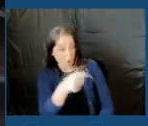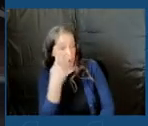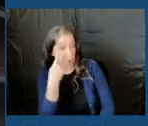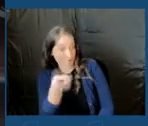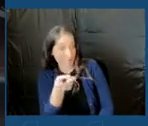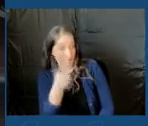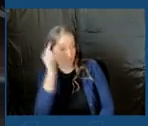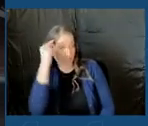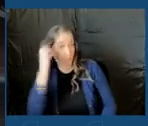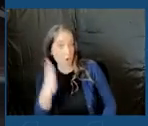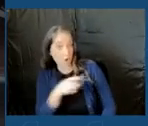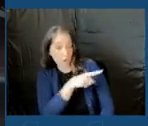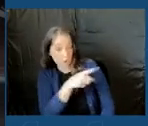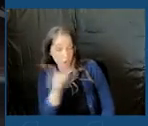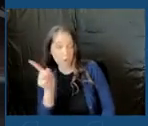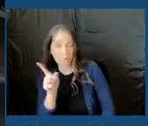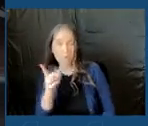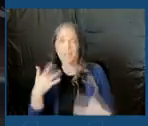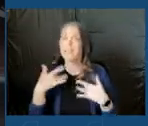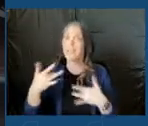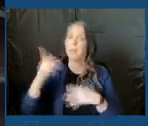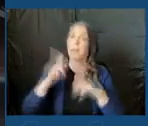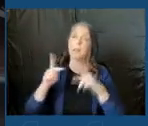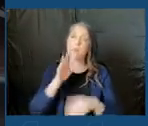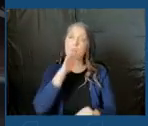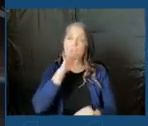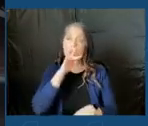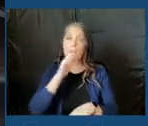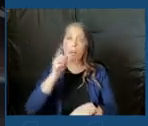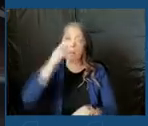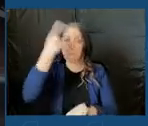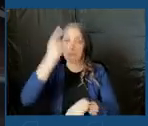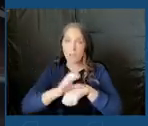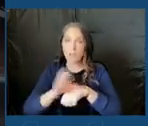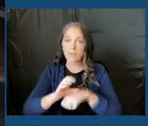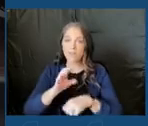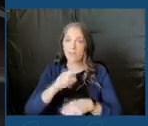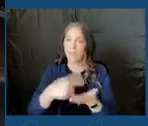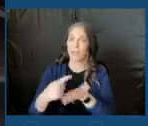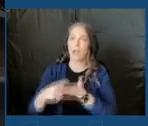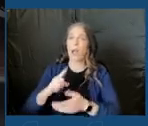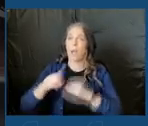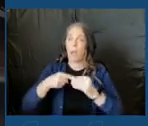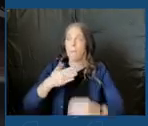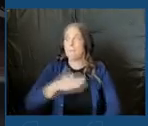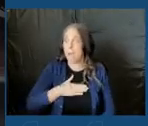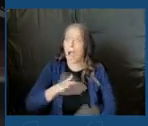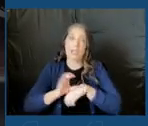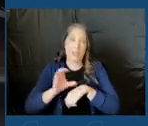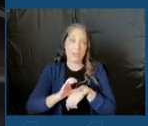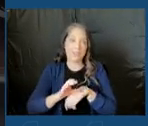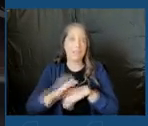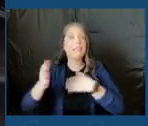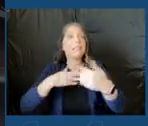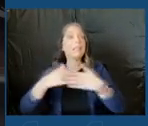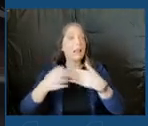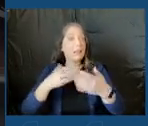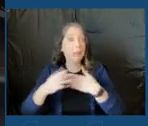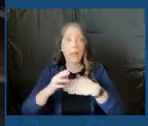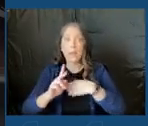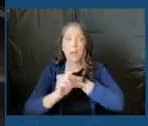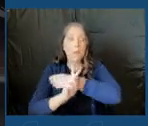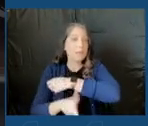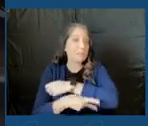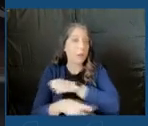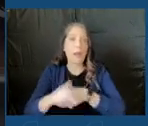is because usually when people talk about the black church, they talk about my church. And so whatever church that is, whether they're Baptist or Presbyterian or